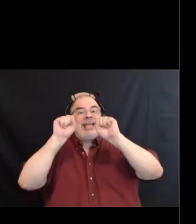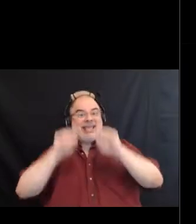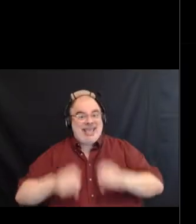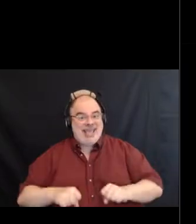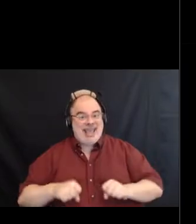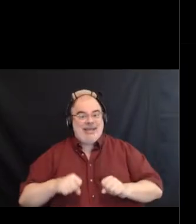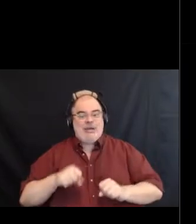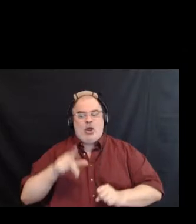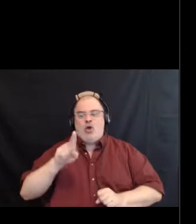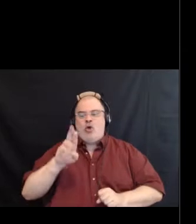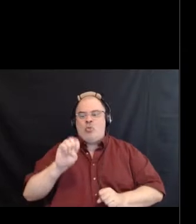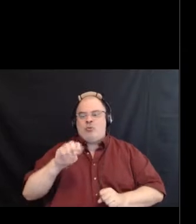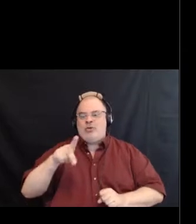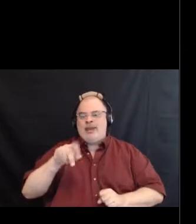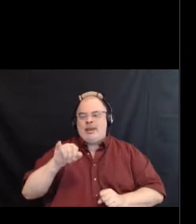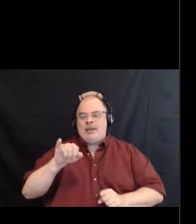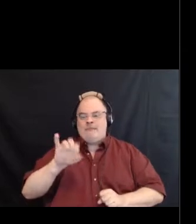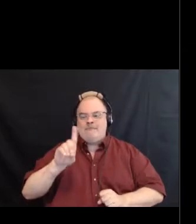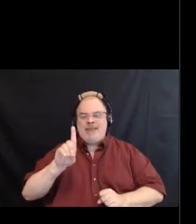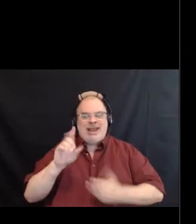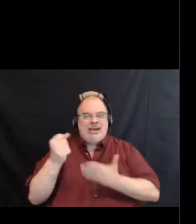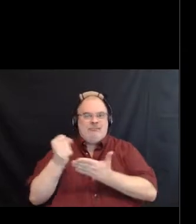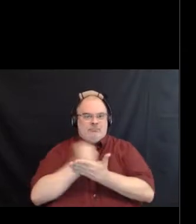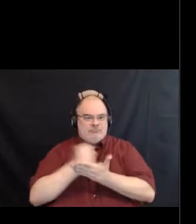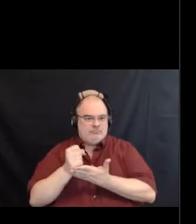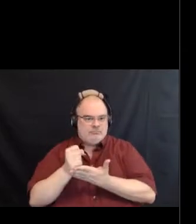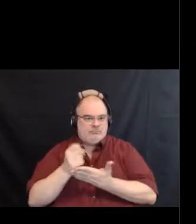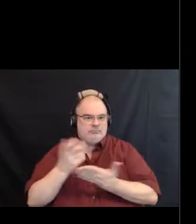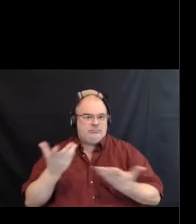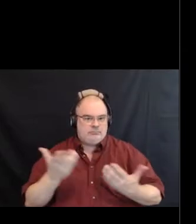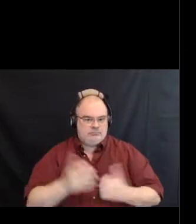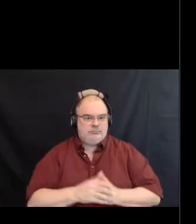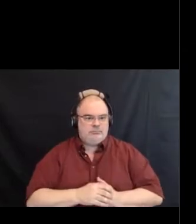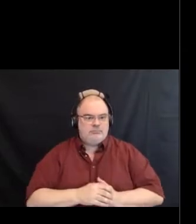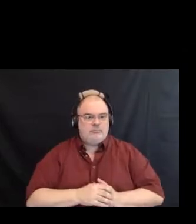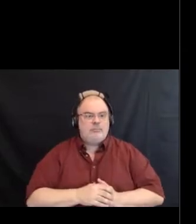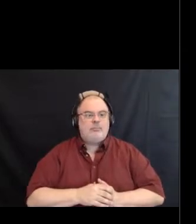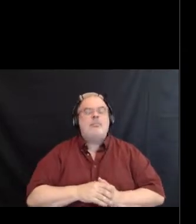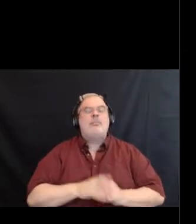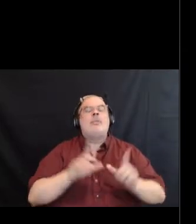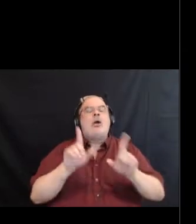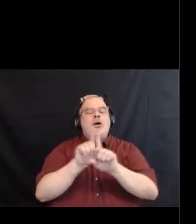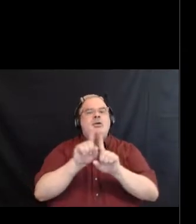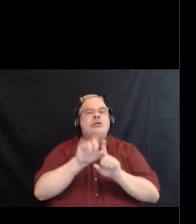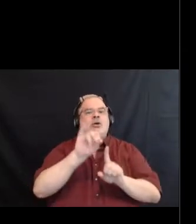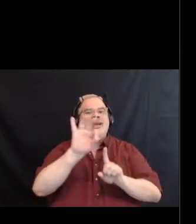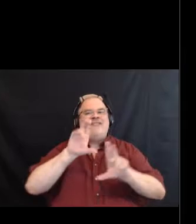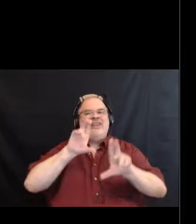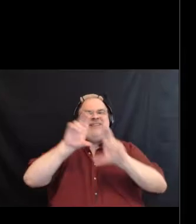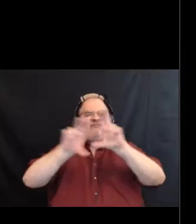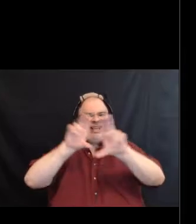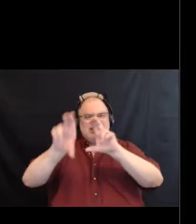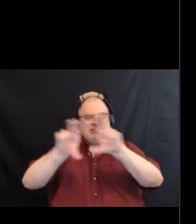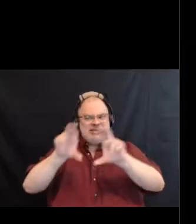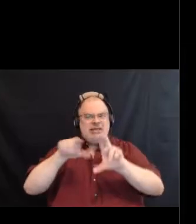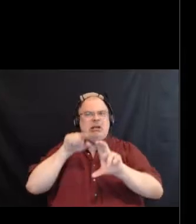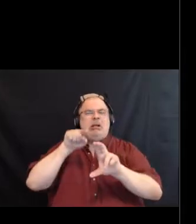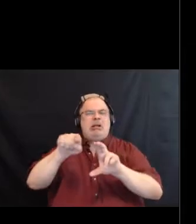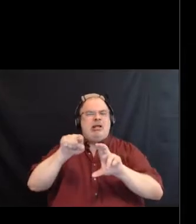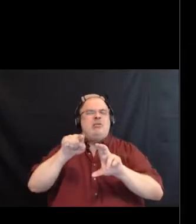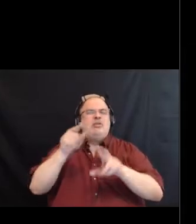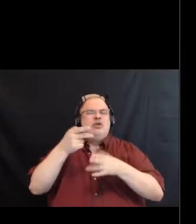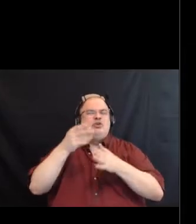an underlying investment advisor fee that's taken out of the performance of the fund. So you don't really see that,